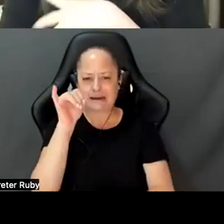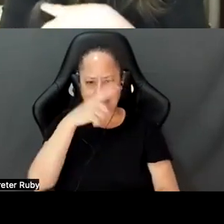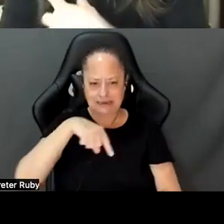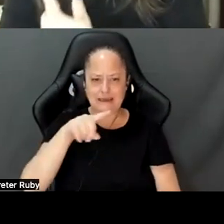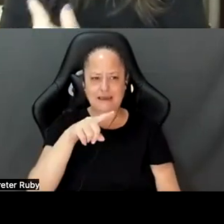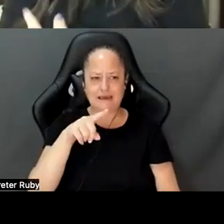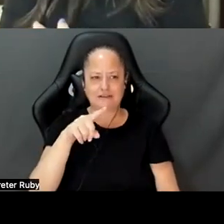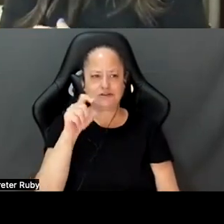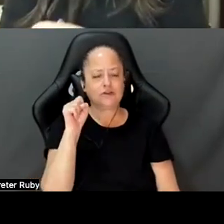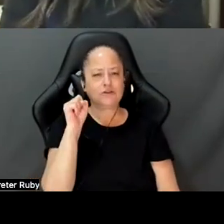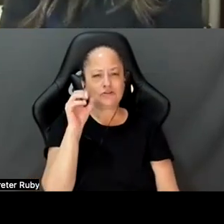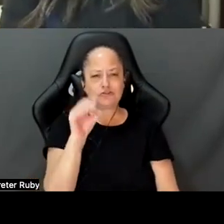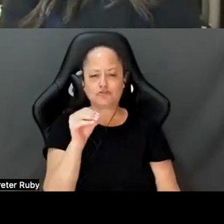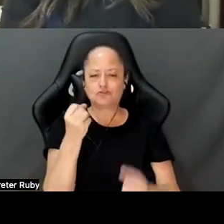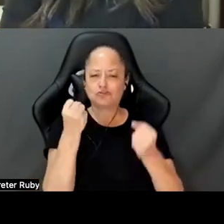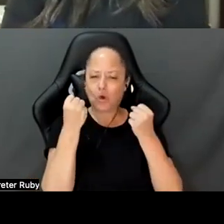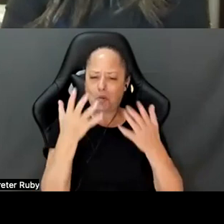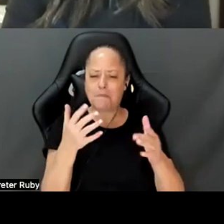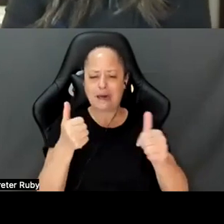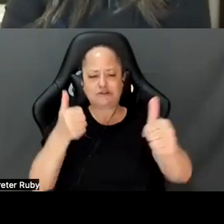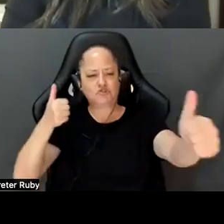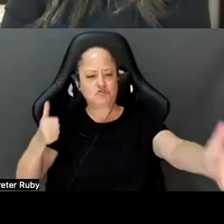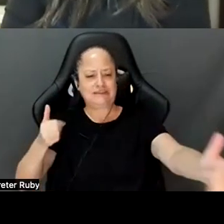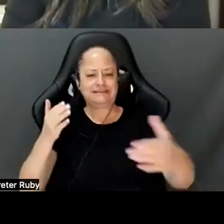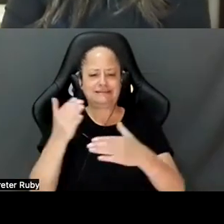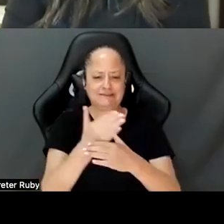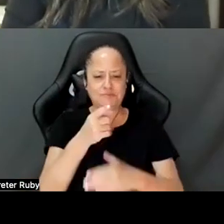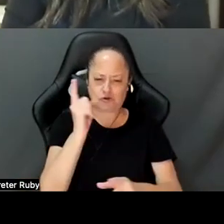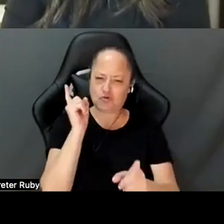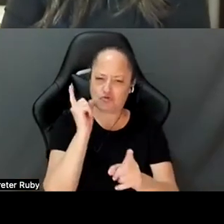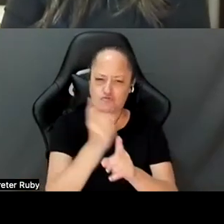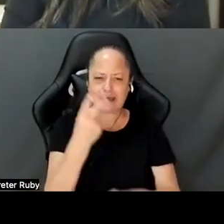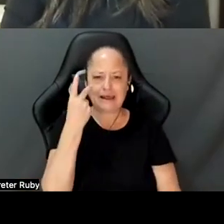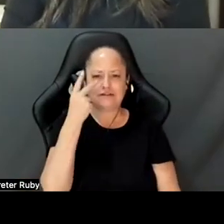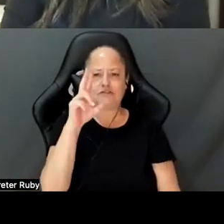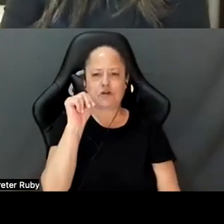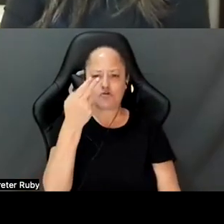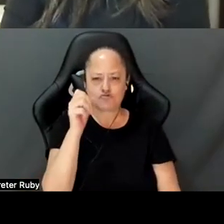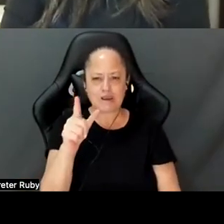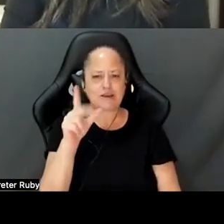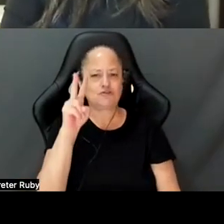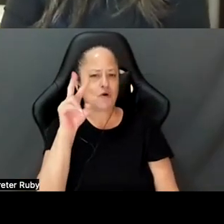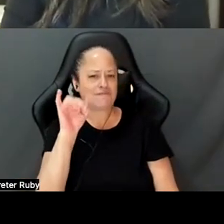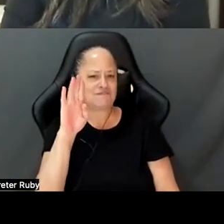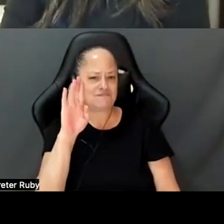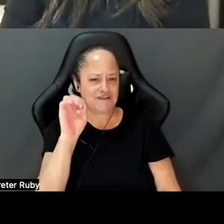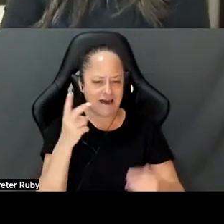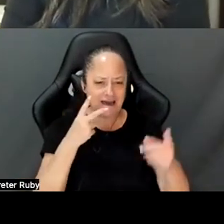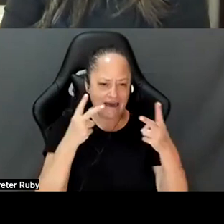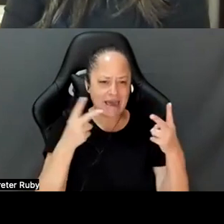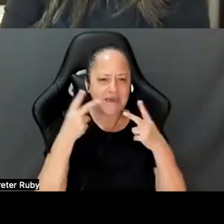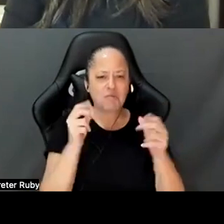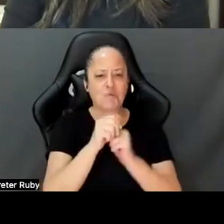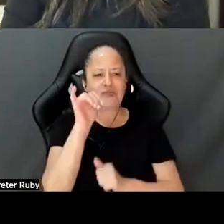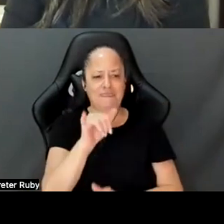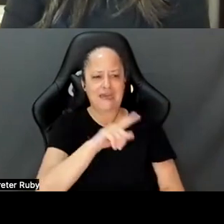because there's so much distance in between. But you are so right. And I saw Rachel really vibed with that part. So I'm going to hand it over to you